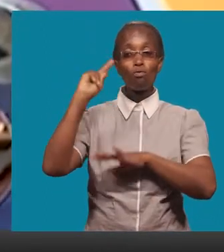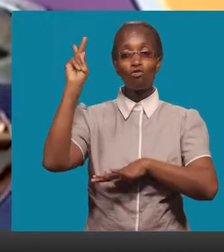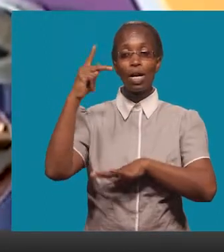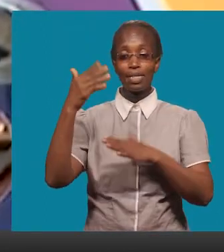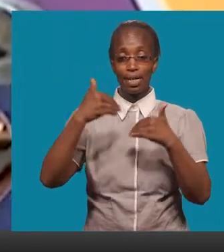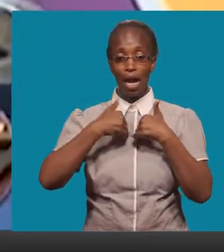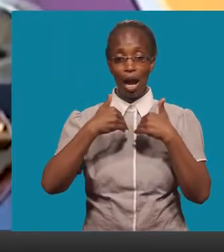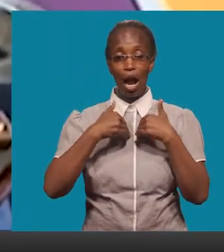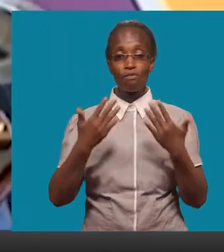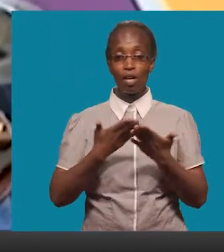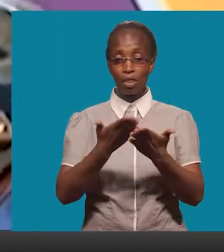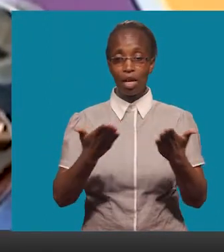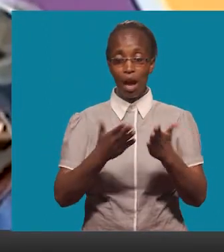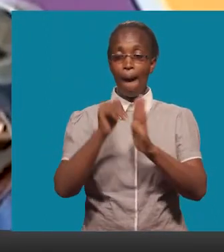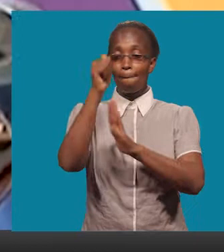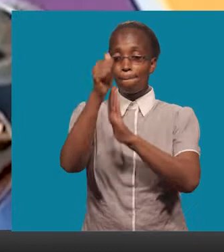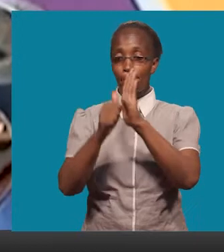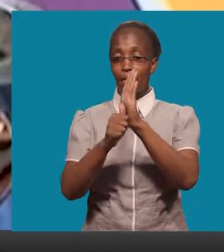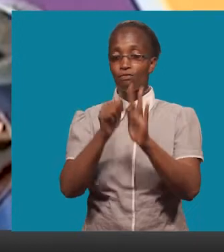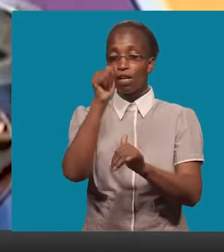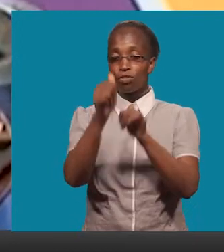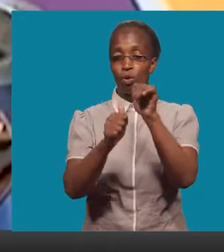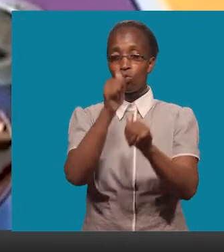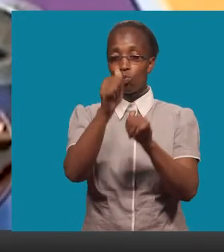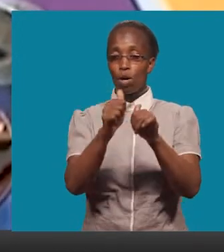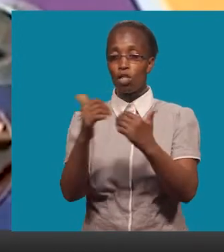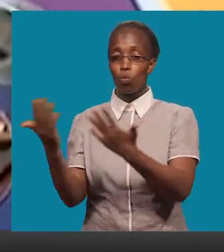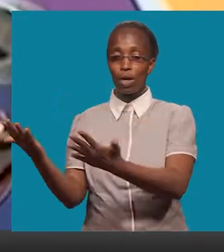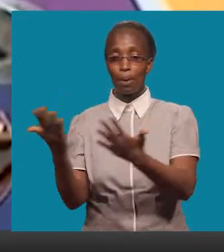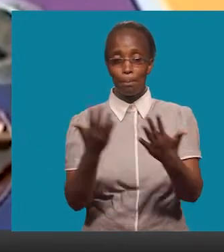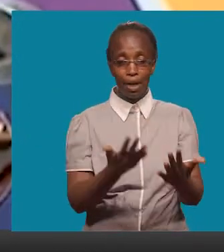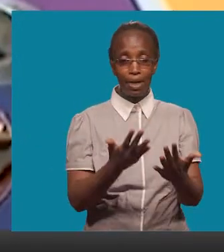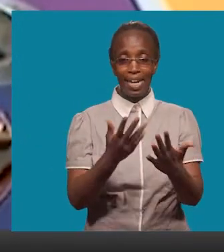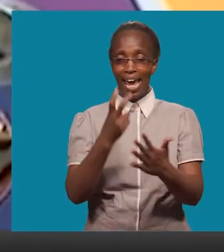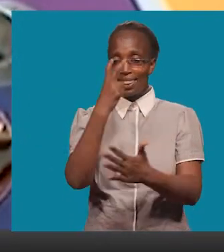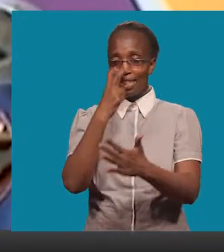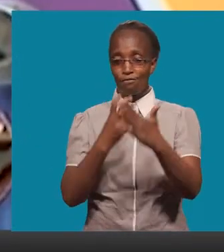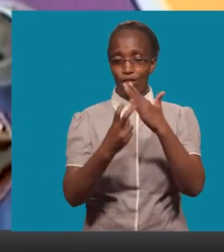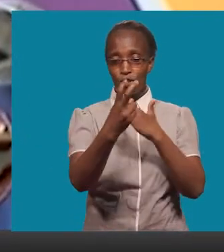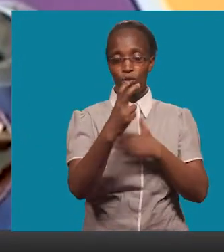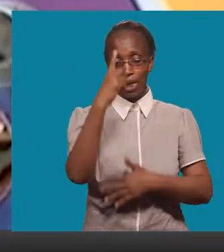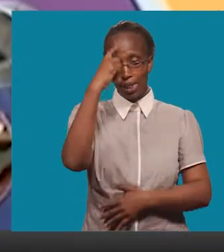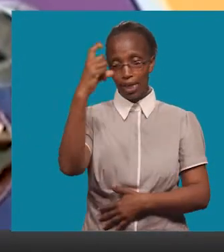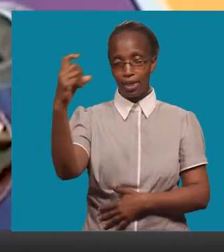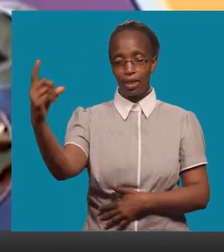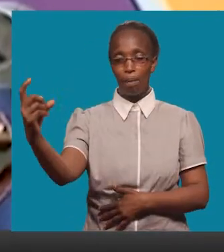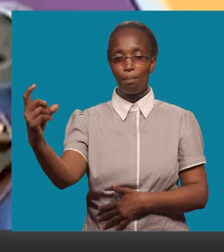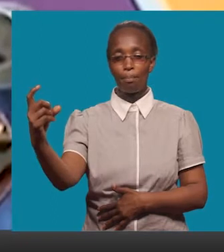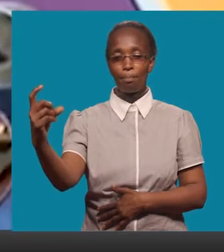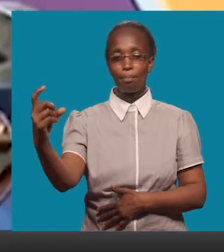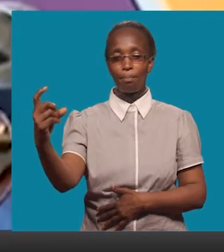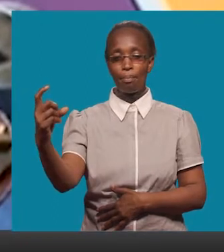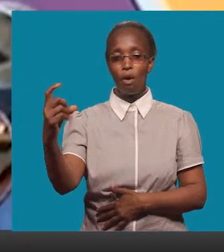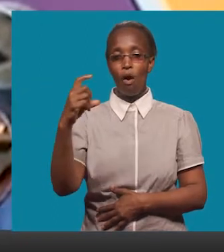Kenyans. The manifesto that will bring into being the founding vision and dream of